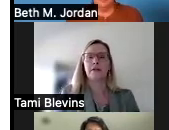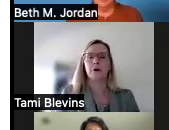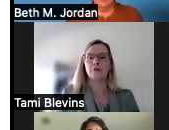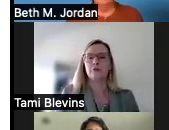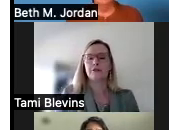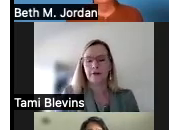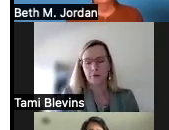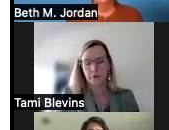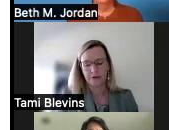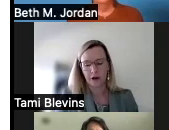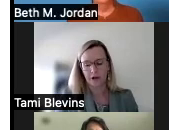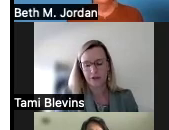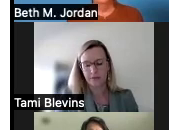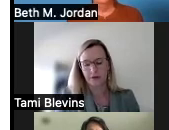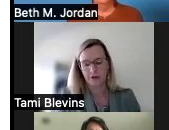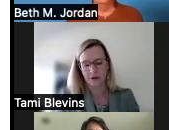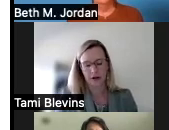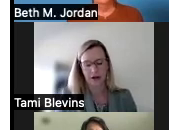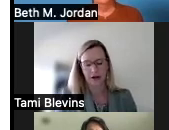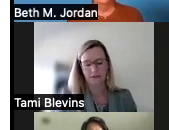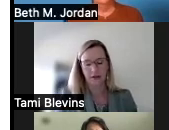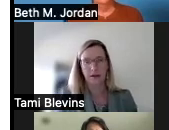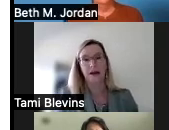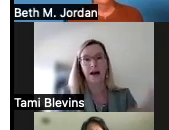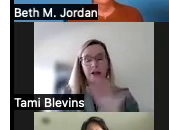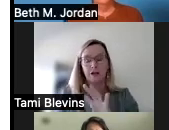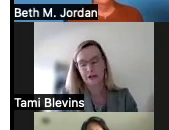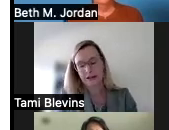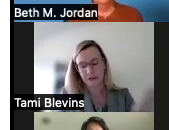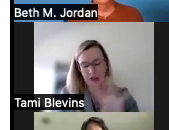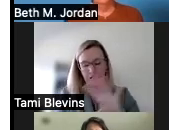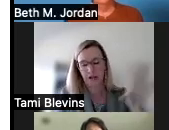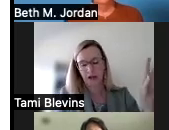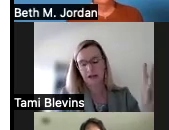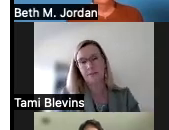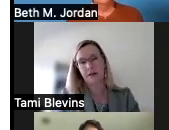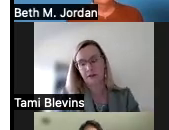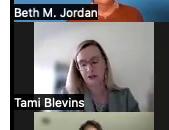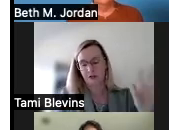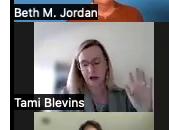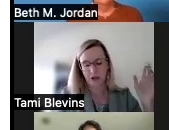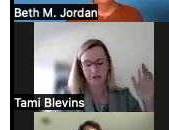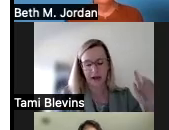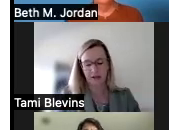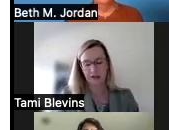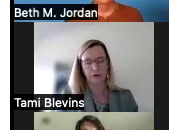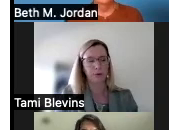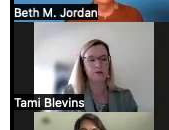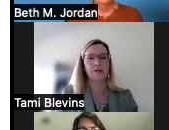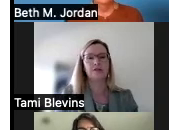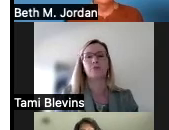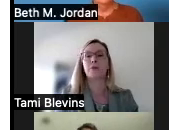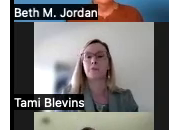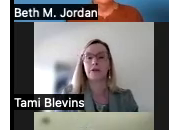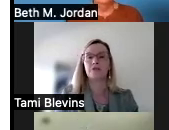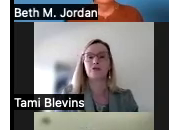they pose a risk for everyone involved. Some of those are in the high acuity definition. It's manifest aggression, violence toward